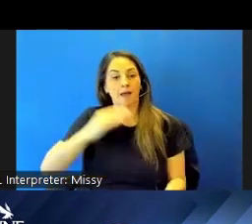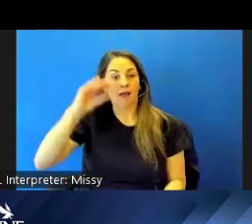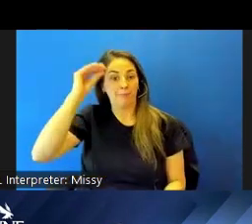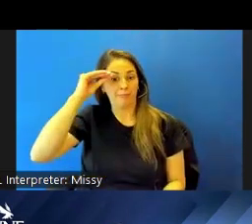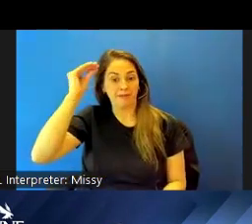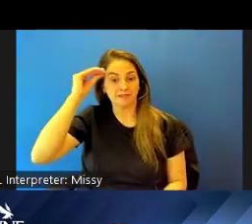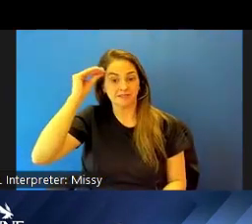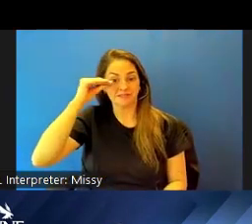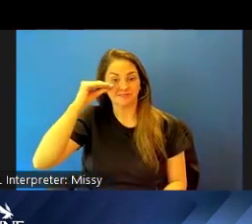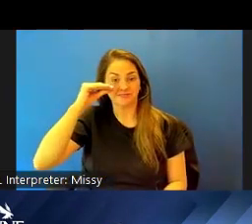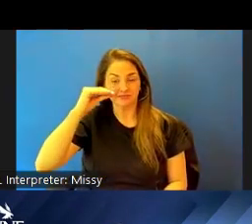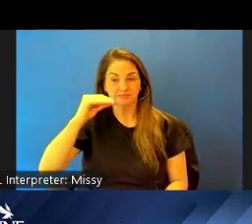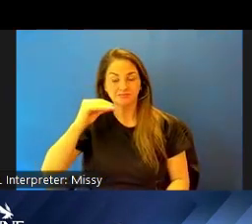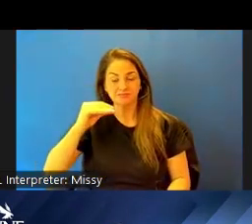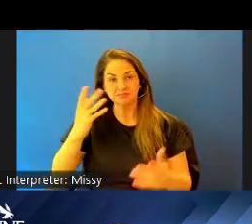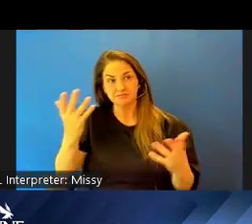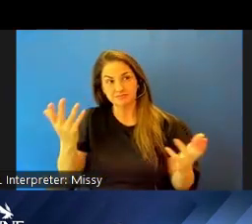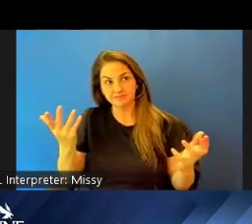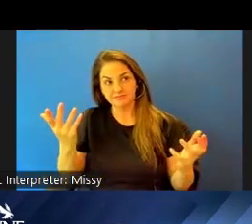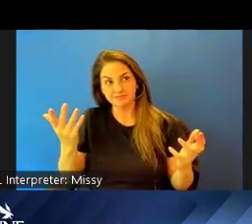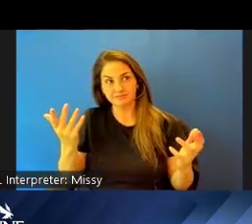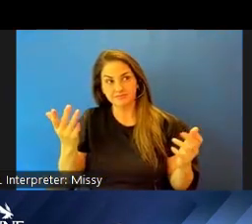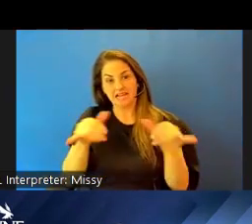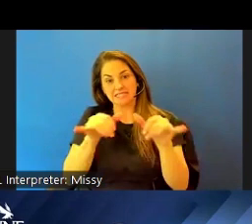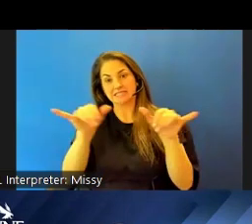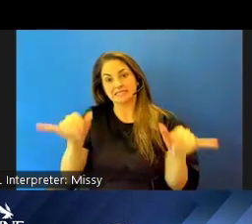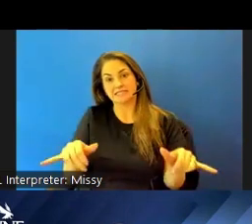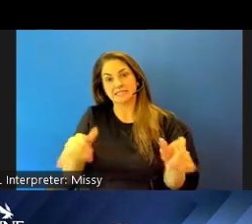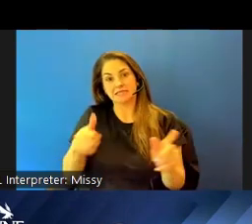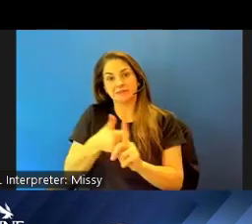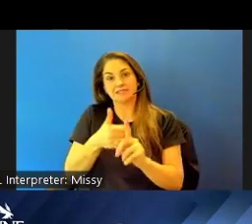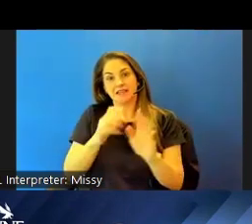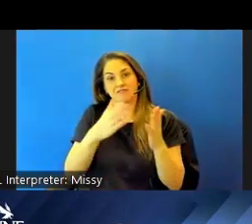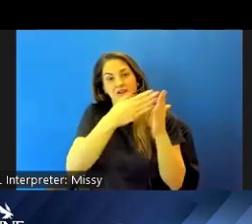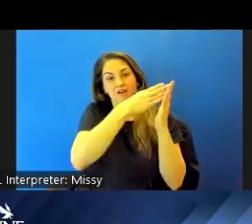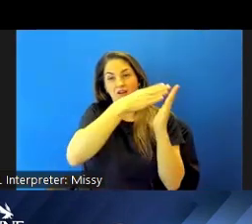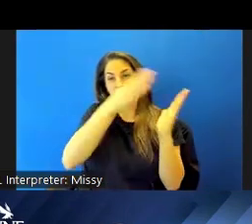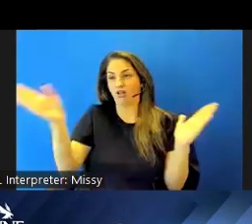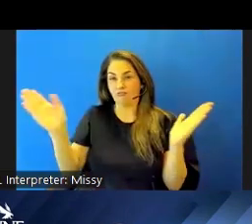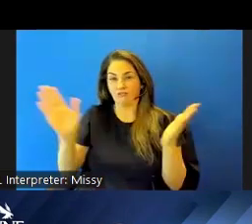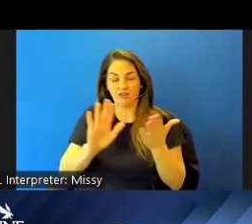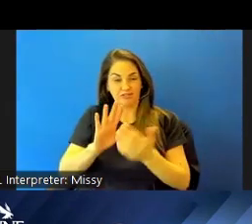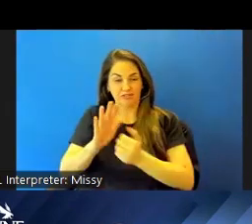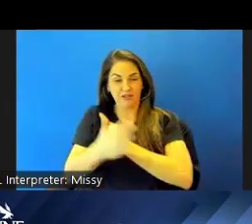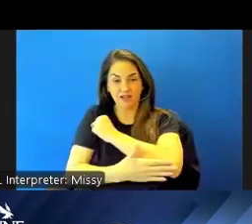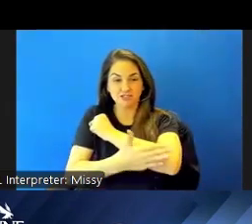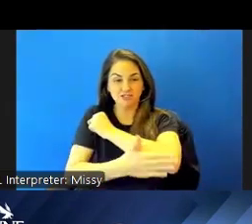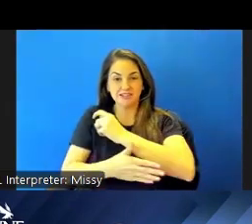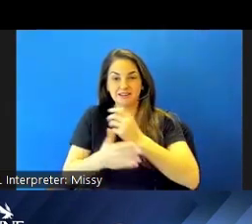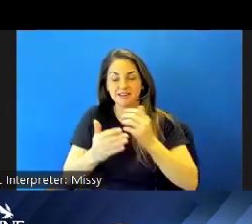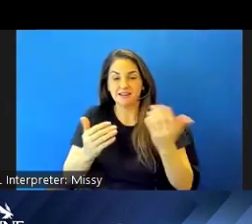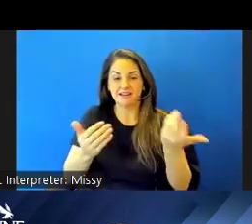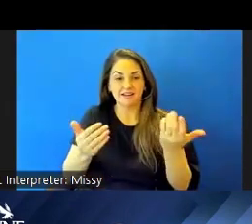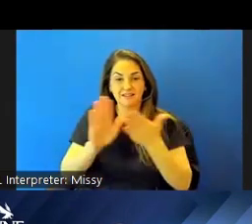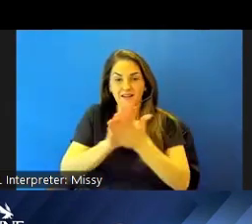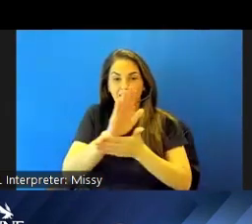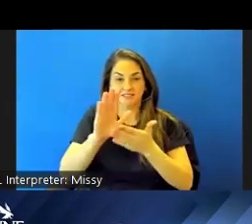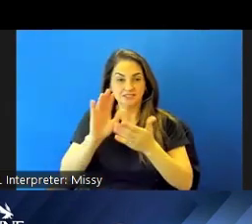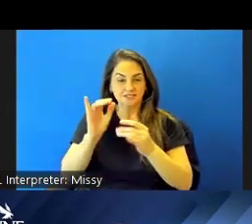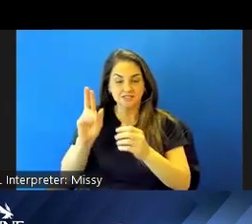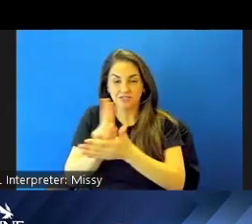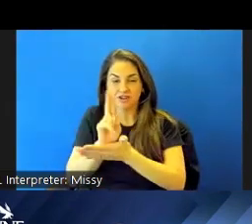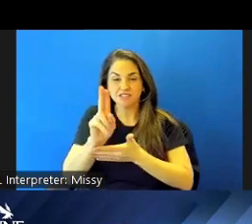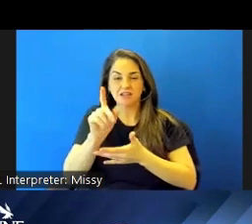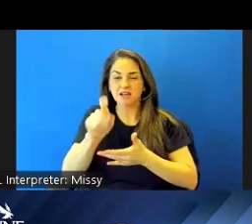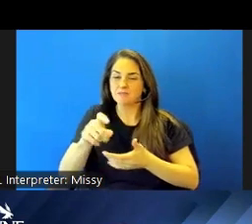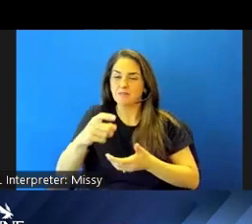opinion that as a system, as across our country, as institutions of higher education, we must work